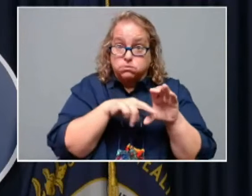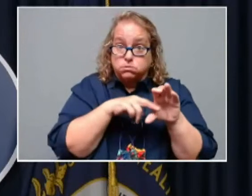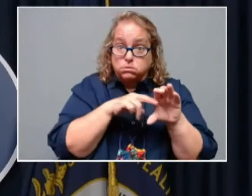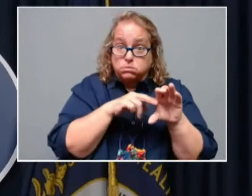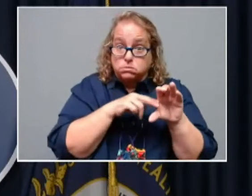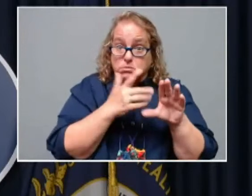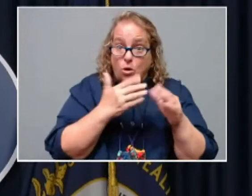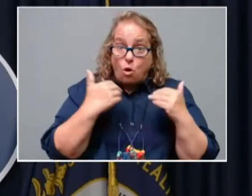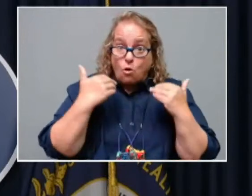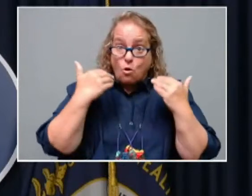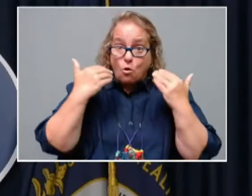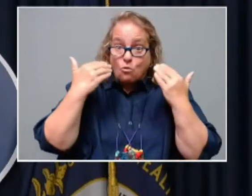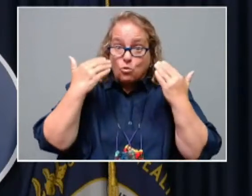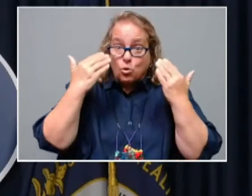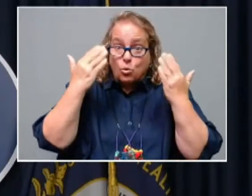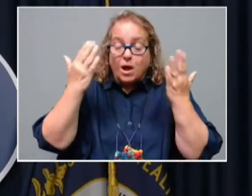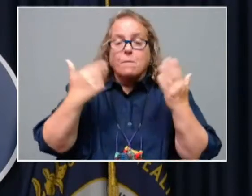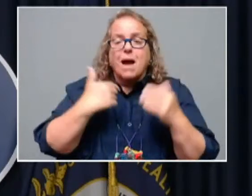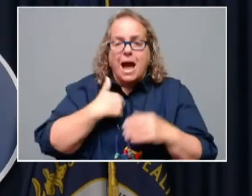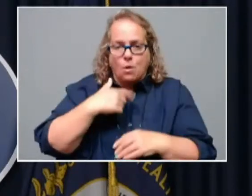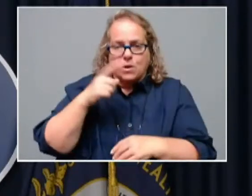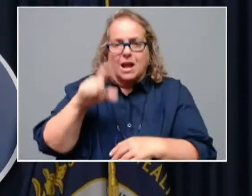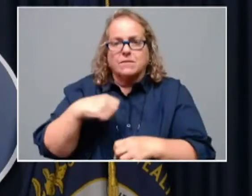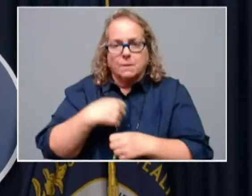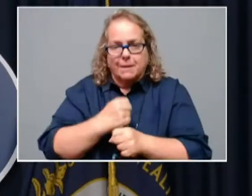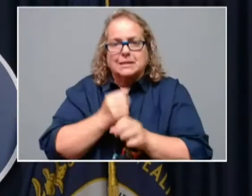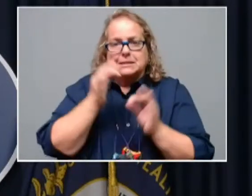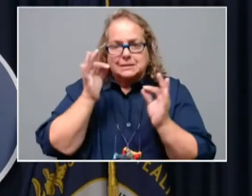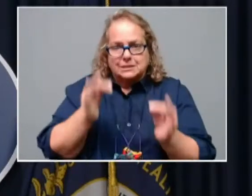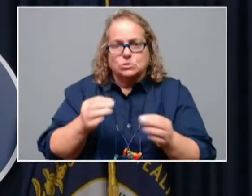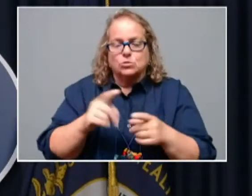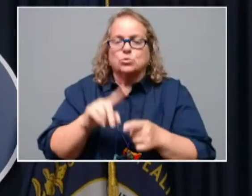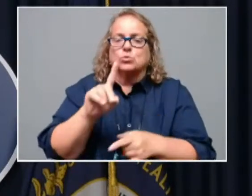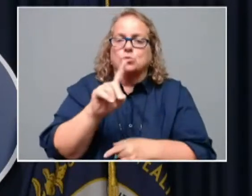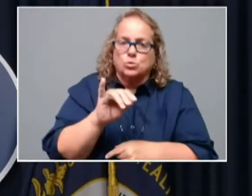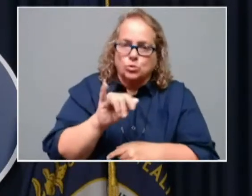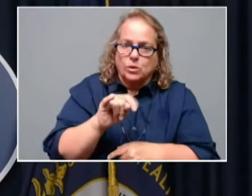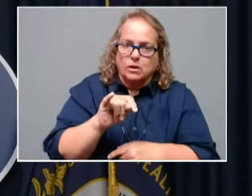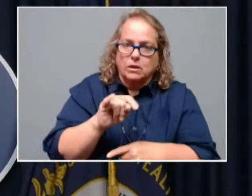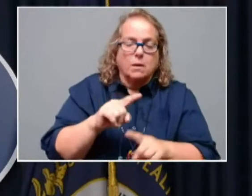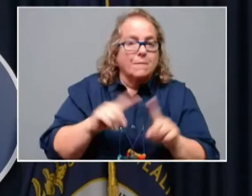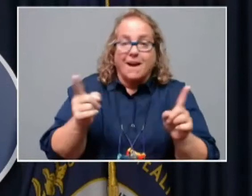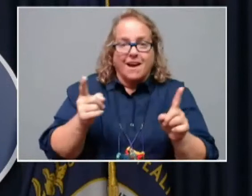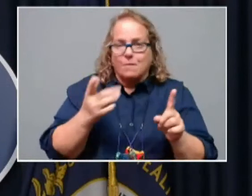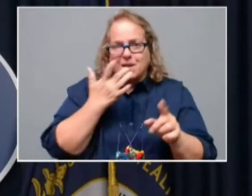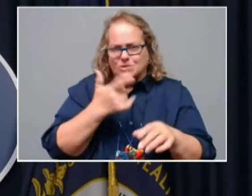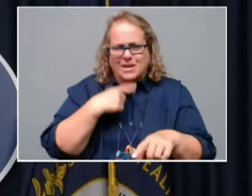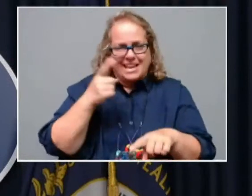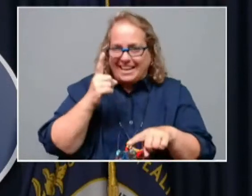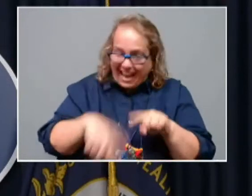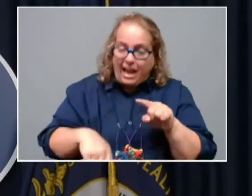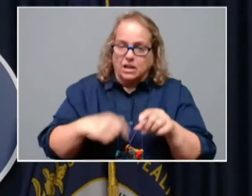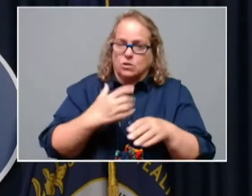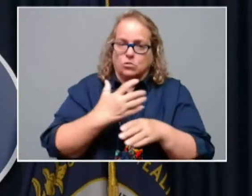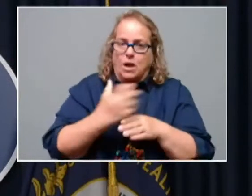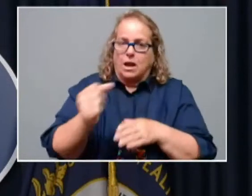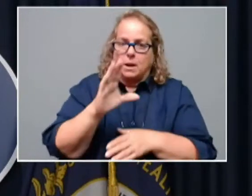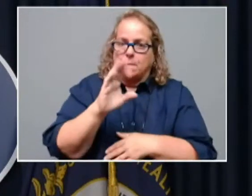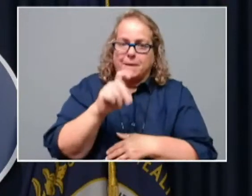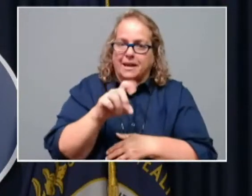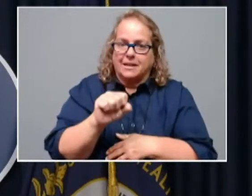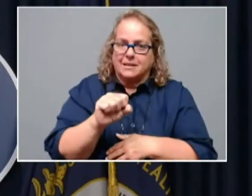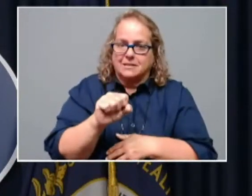I would make the decision to do it, because we can't run out of beds. We cannot run out of staffed hospital